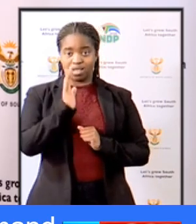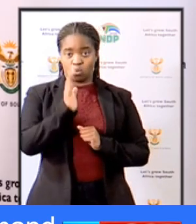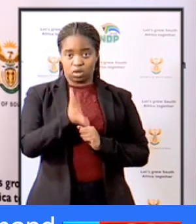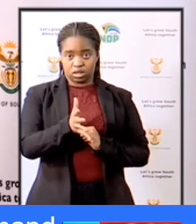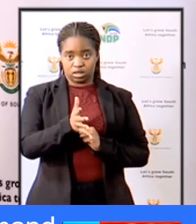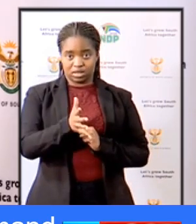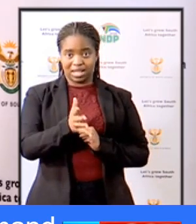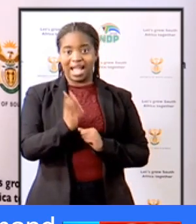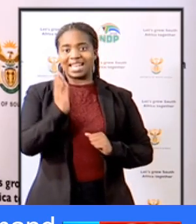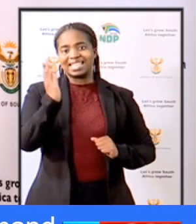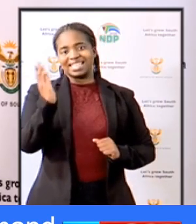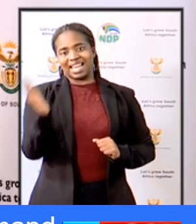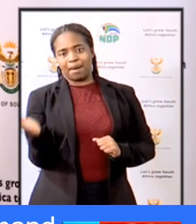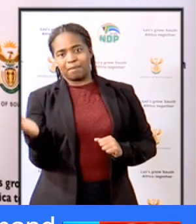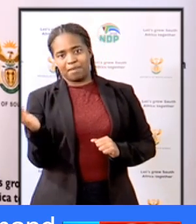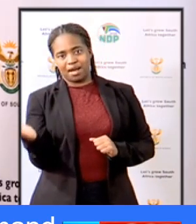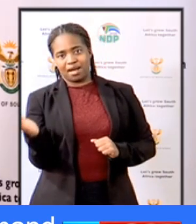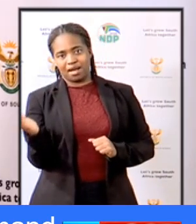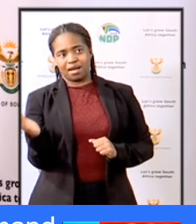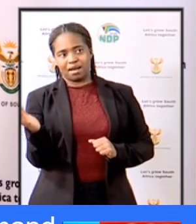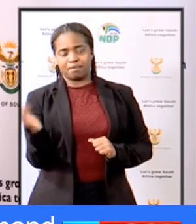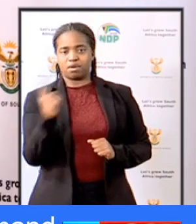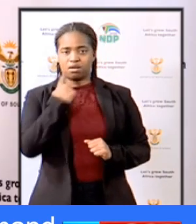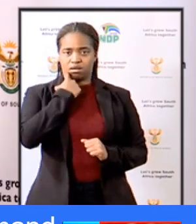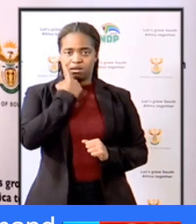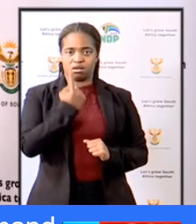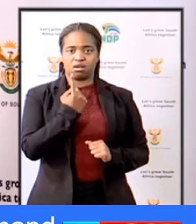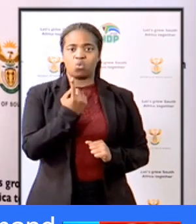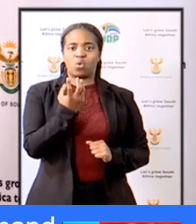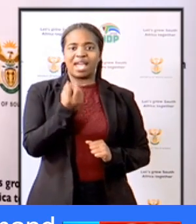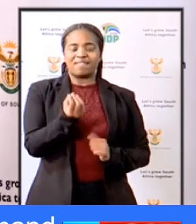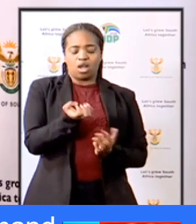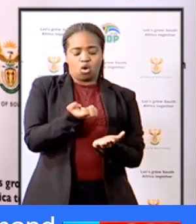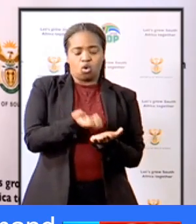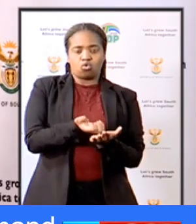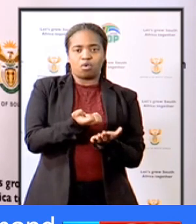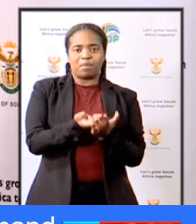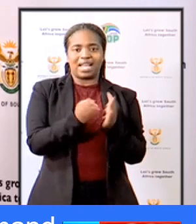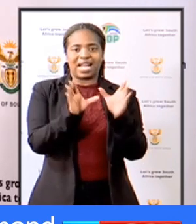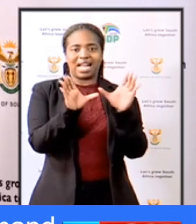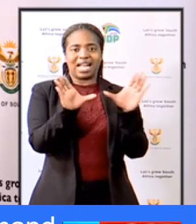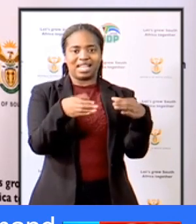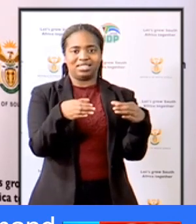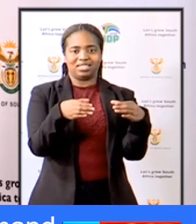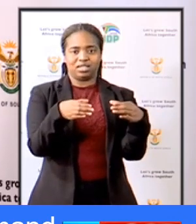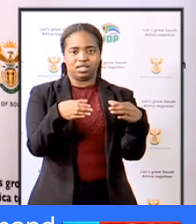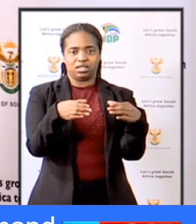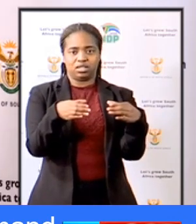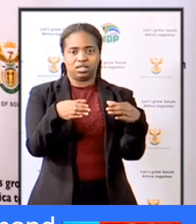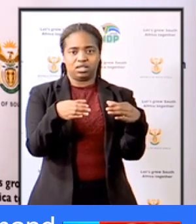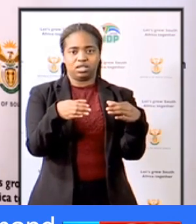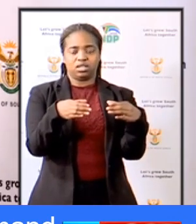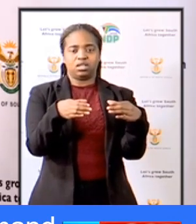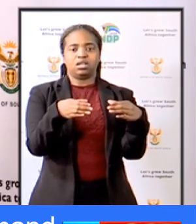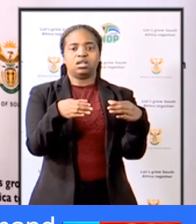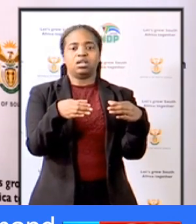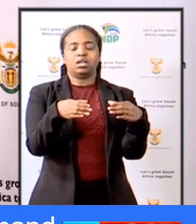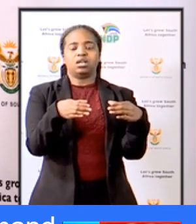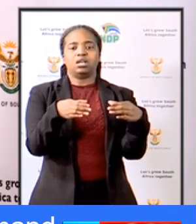in the afternoon tomorrow, we'll have the economic cluster with ministers